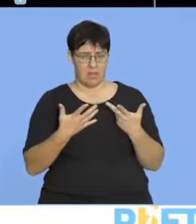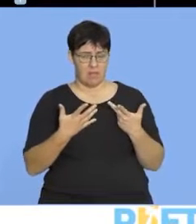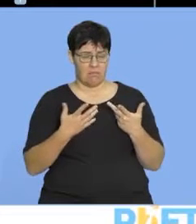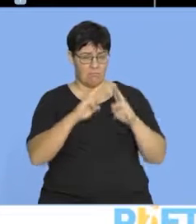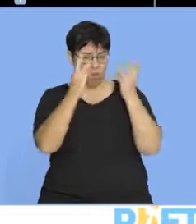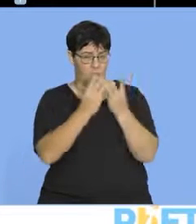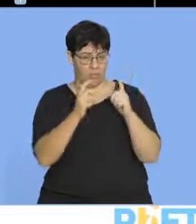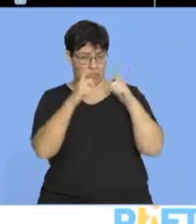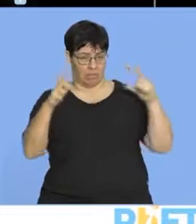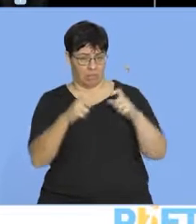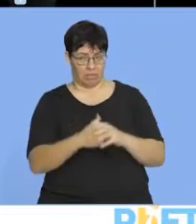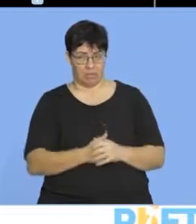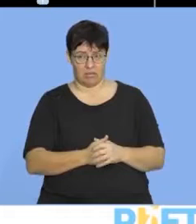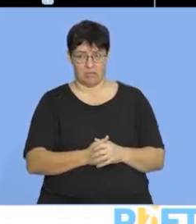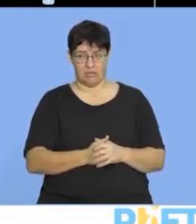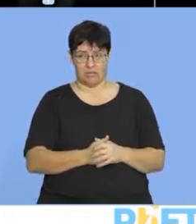bigger?